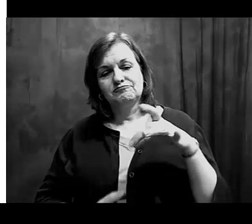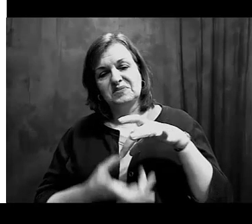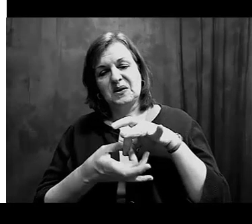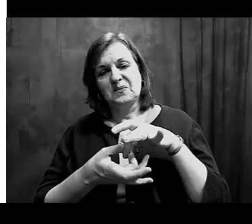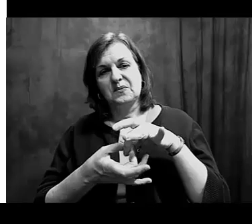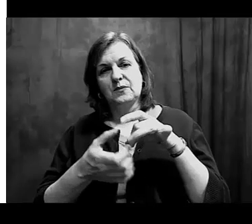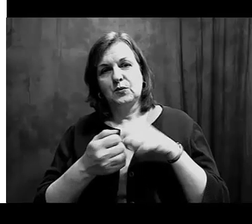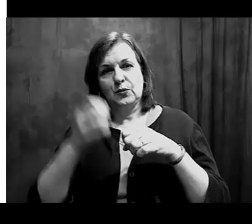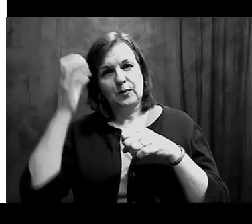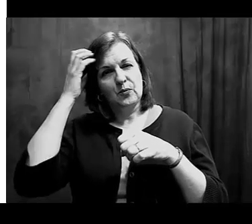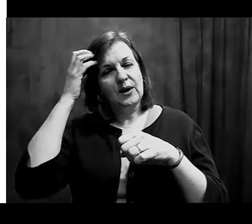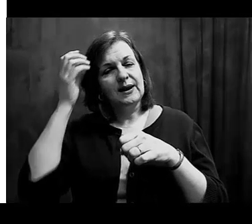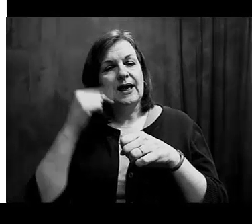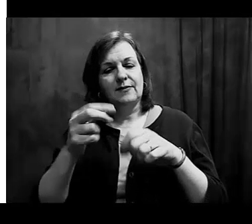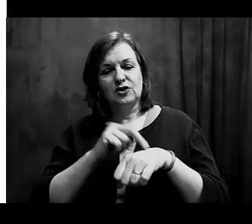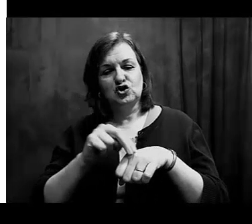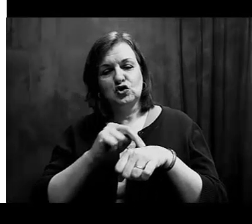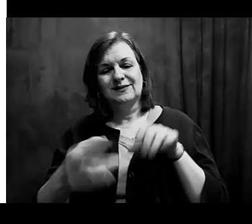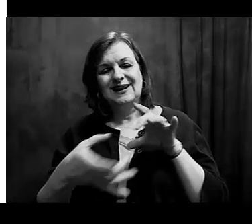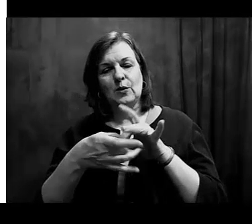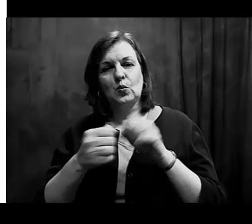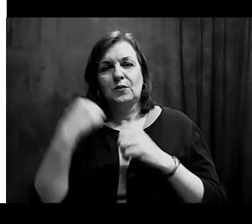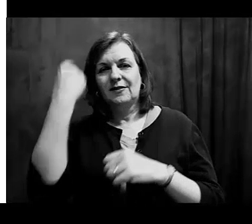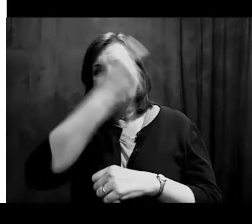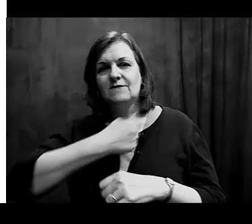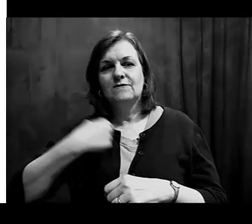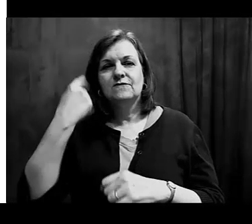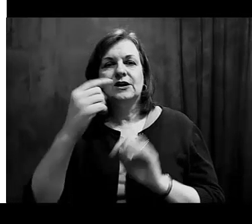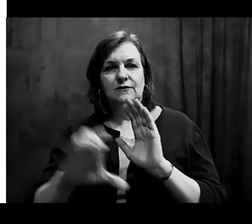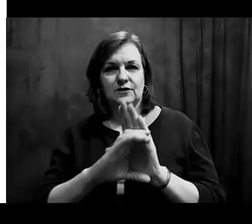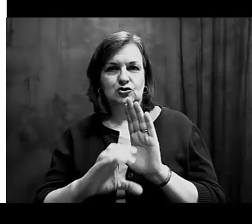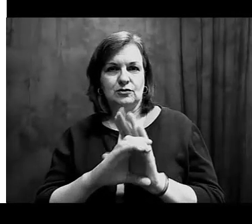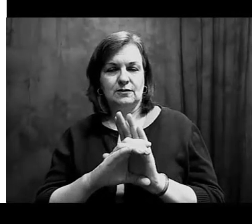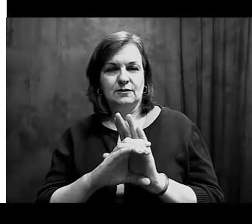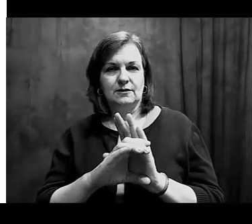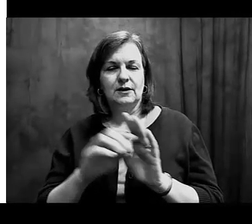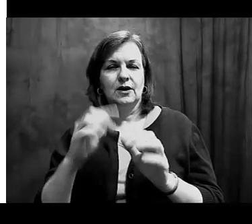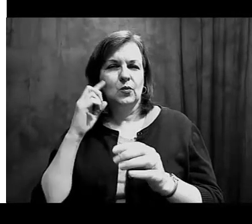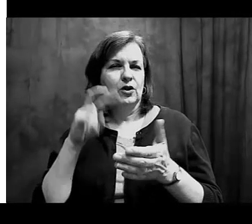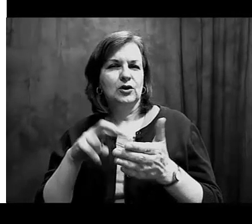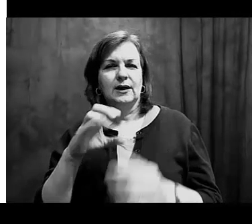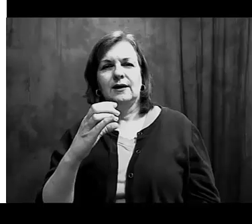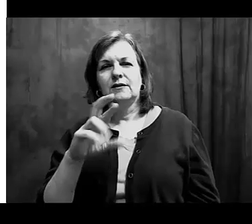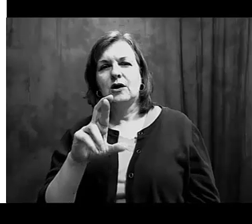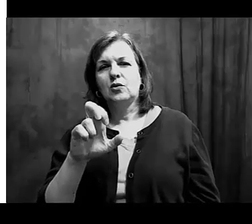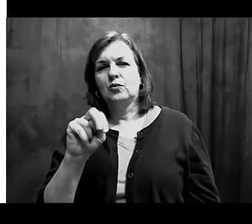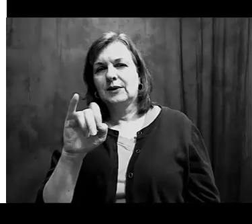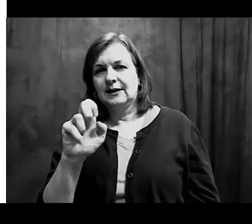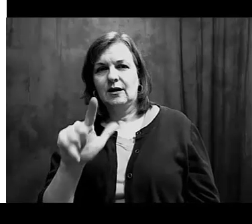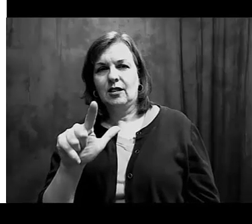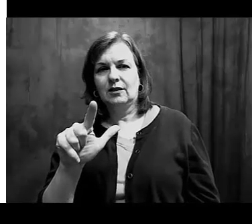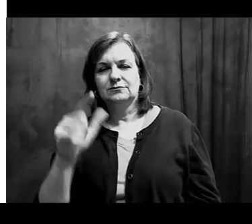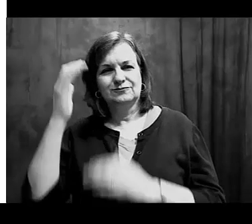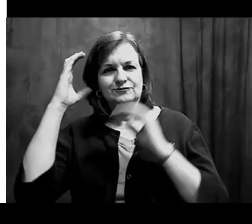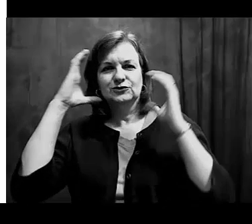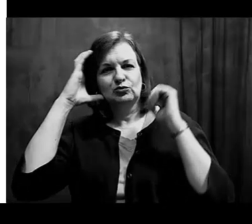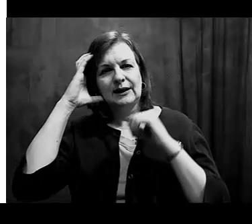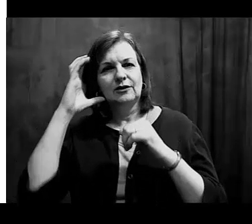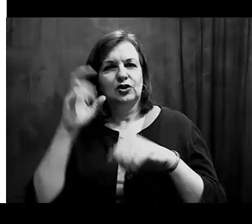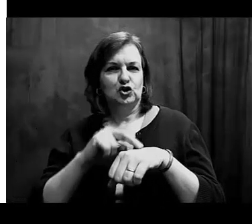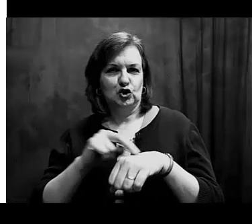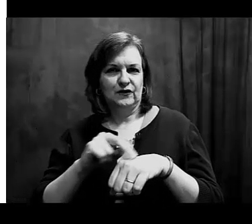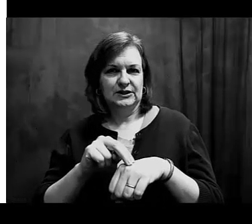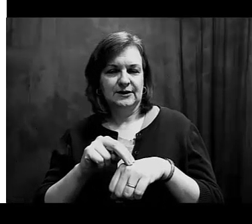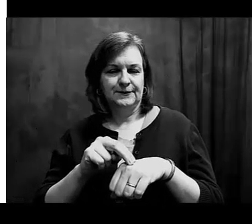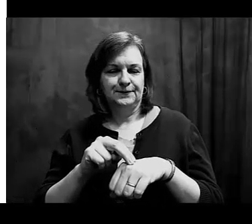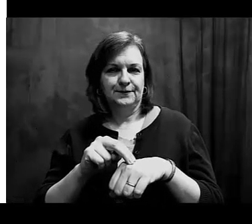that. But what I do want you to see is they are, of course, all named and labeled, and we know what a lot of them do. And